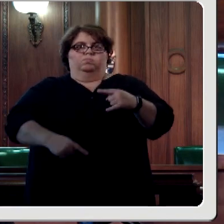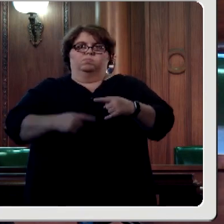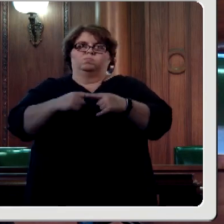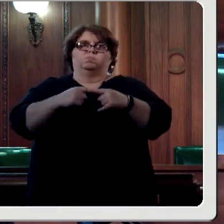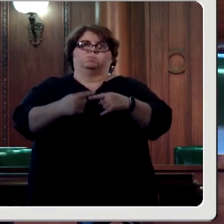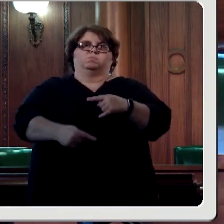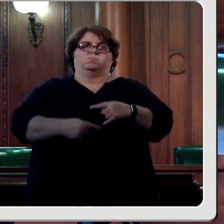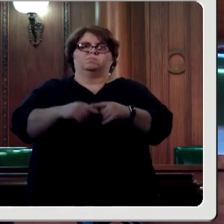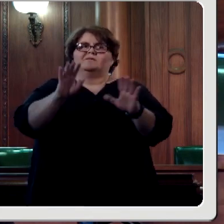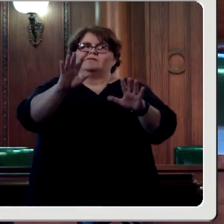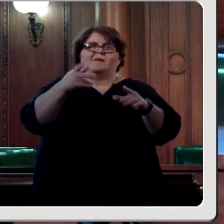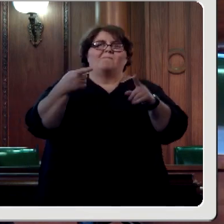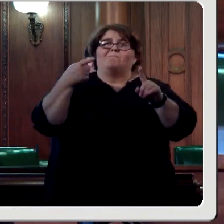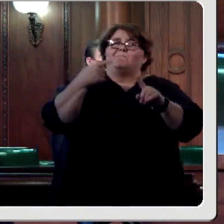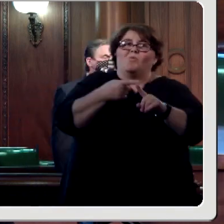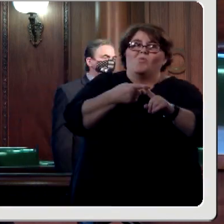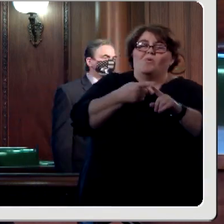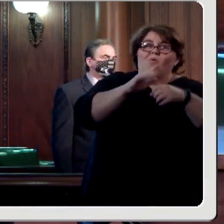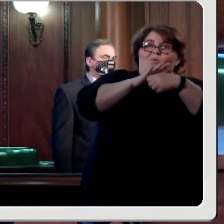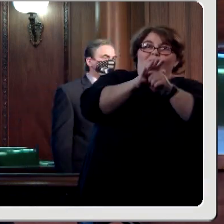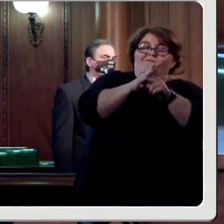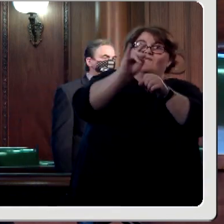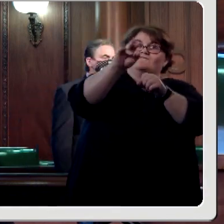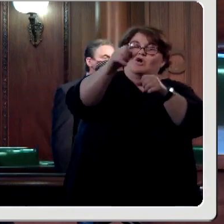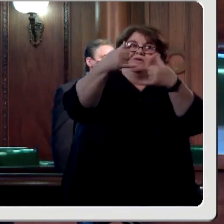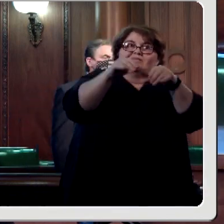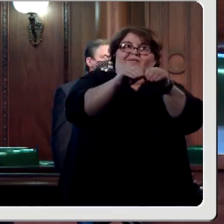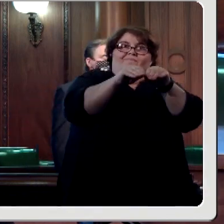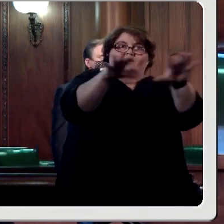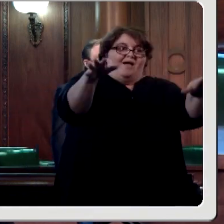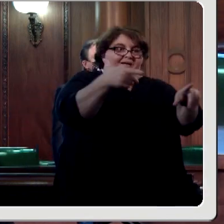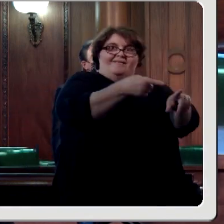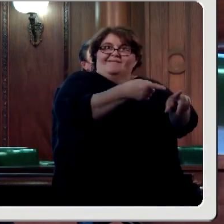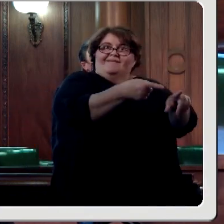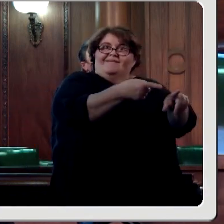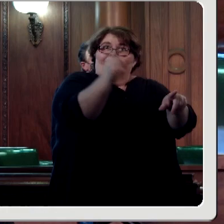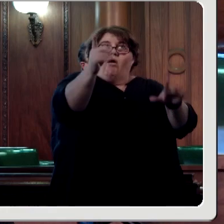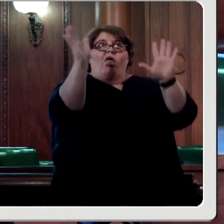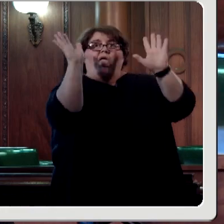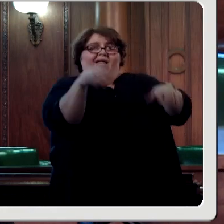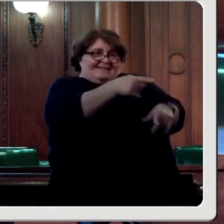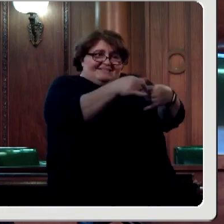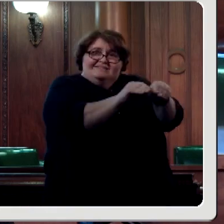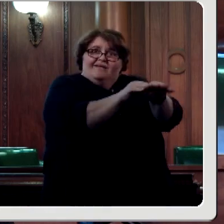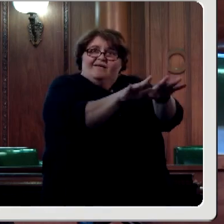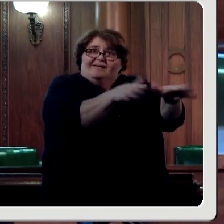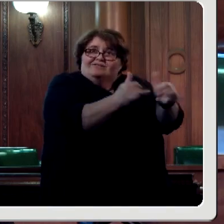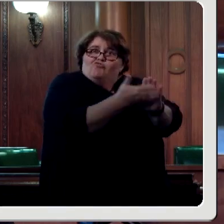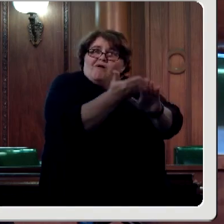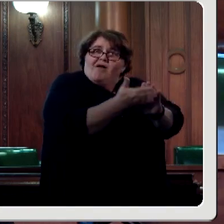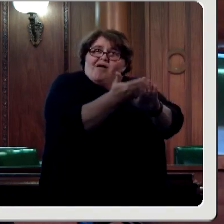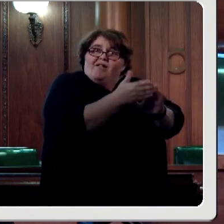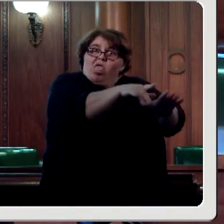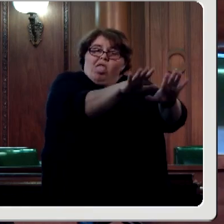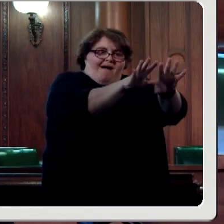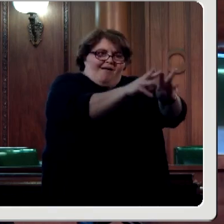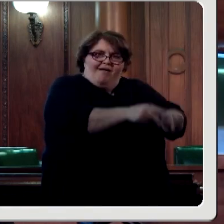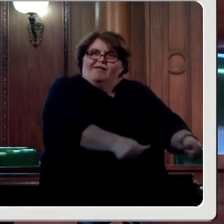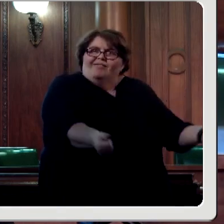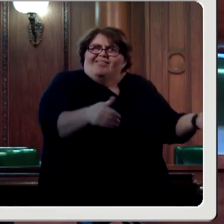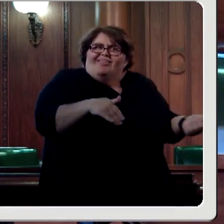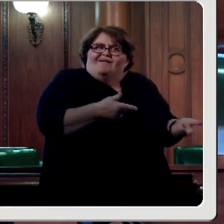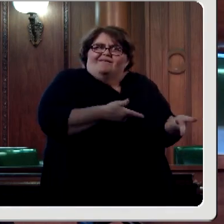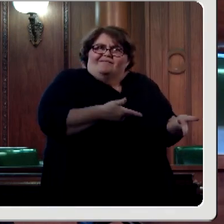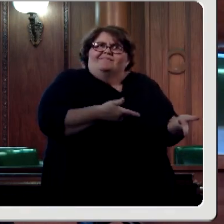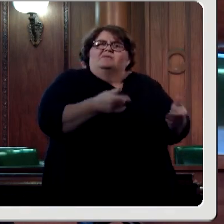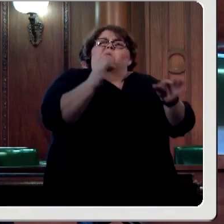spreading, to reinforce the things that we've been doing that have kept the transmission to a minimum, and